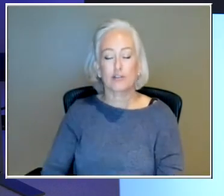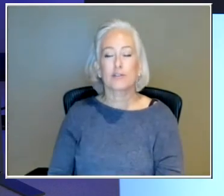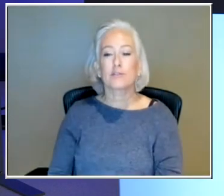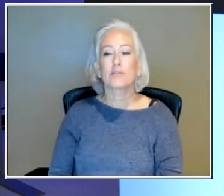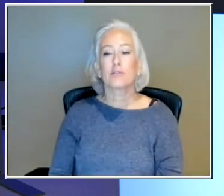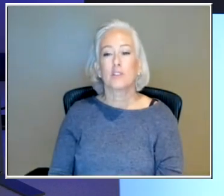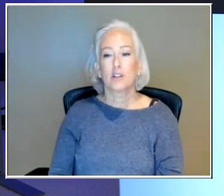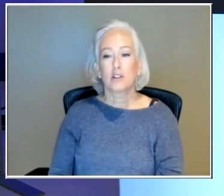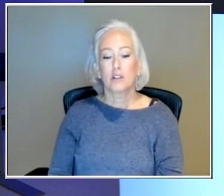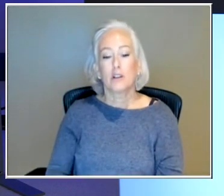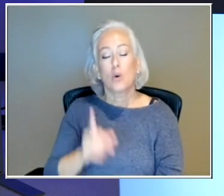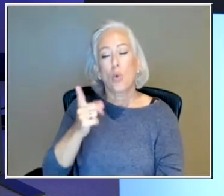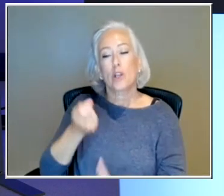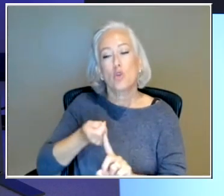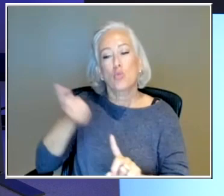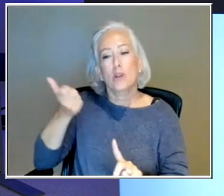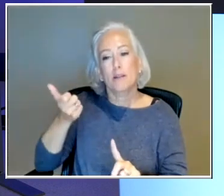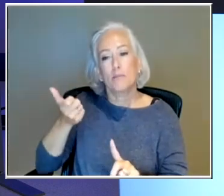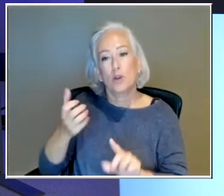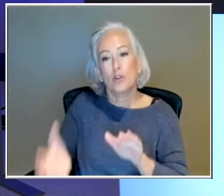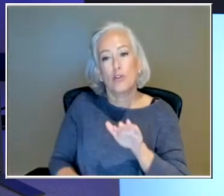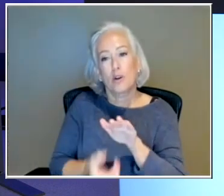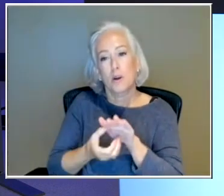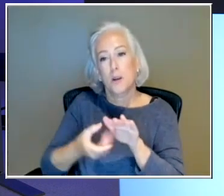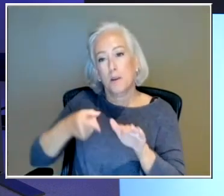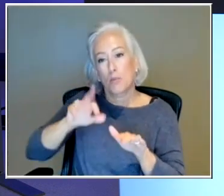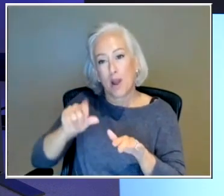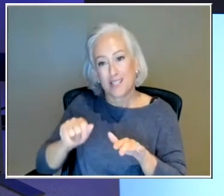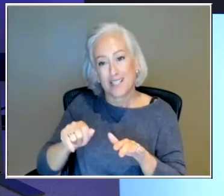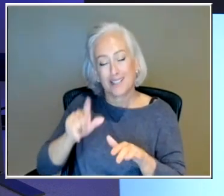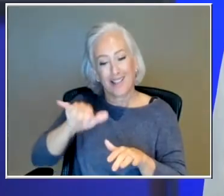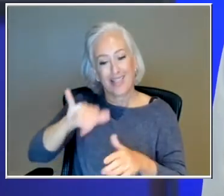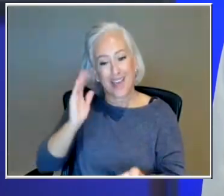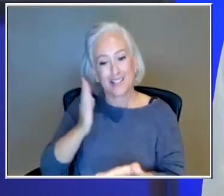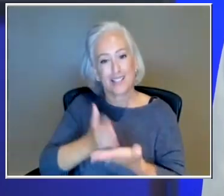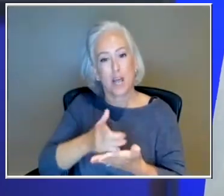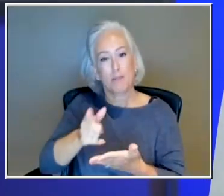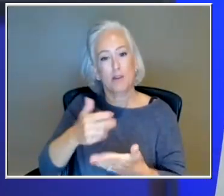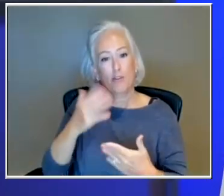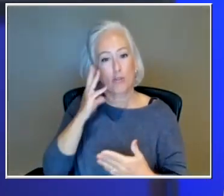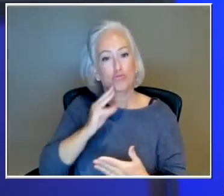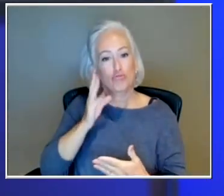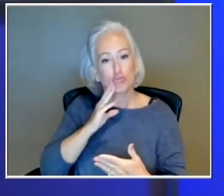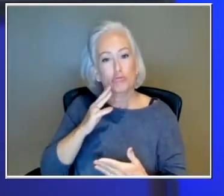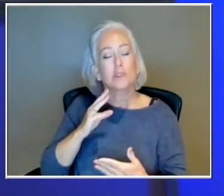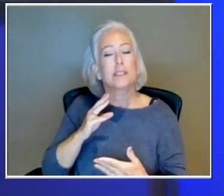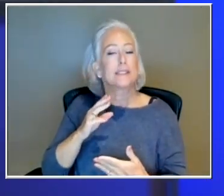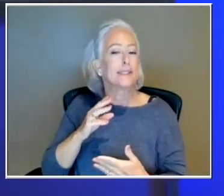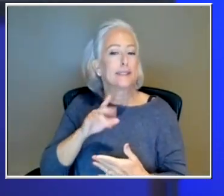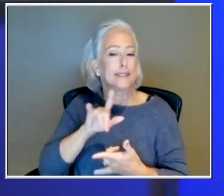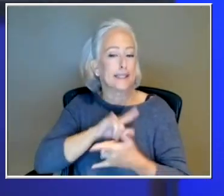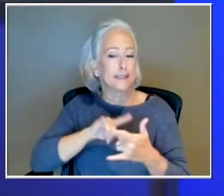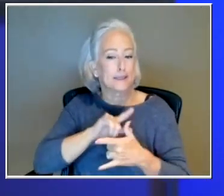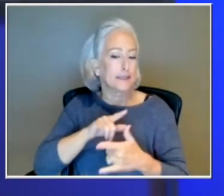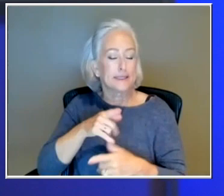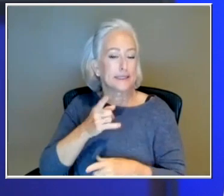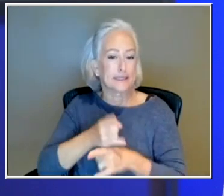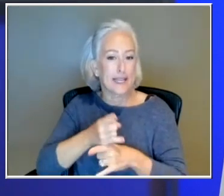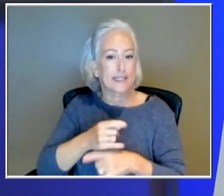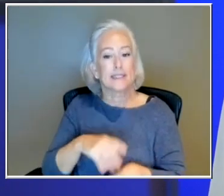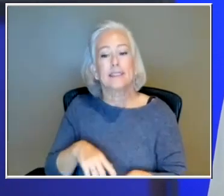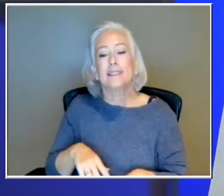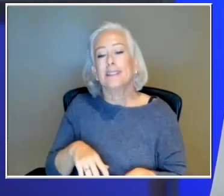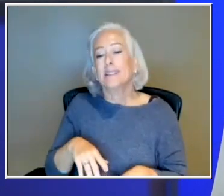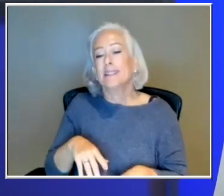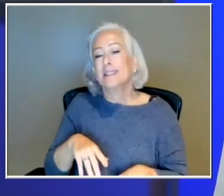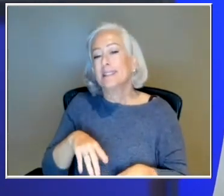your prostate stop you from being intimate? What are those effects? So anytime we treat the prostate, so I'm going to make it a little bit more generic. Doesn't matter surgery,